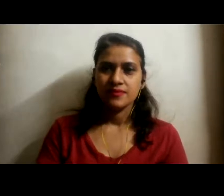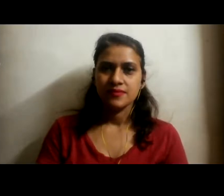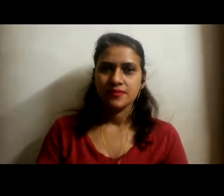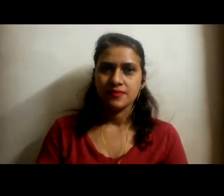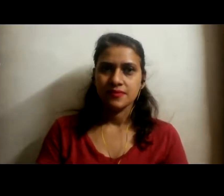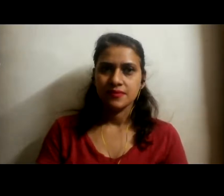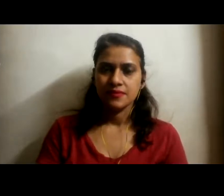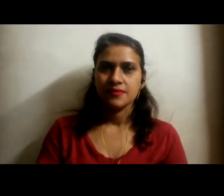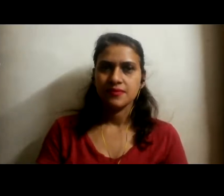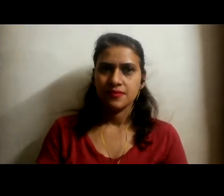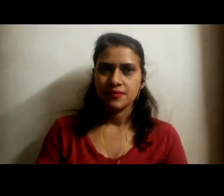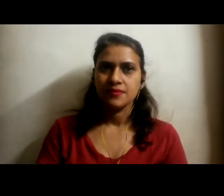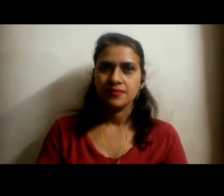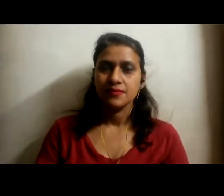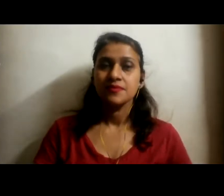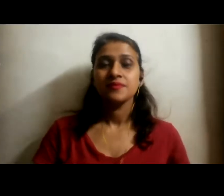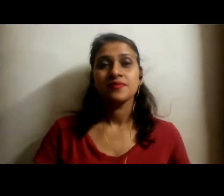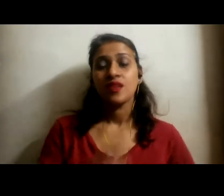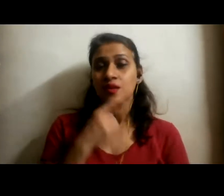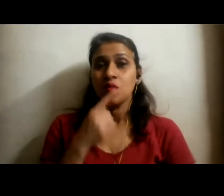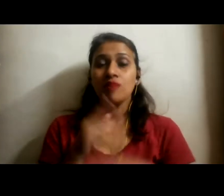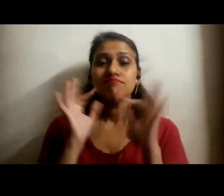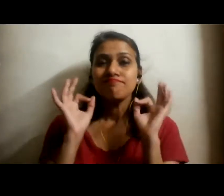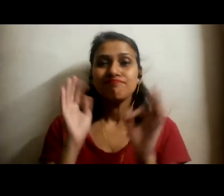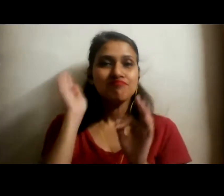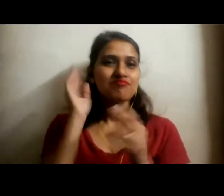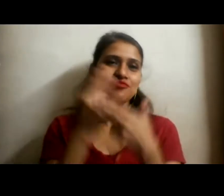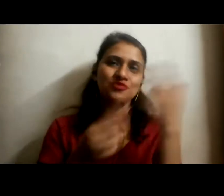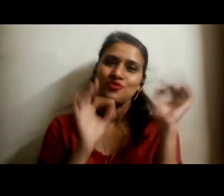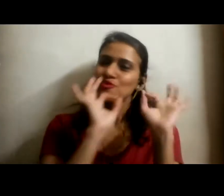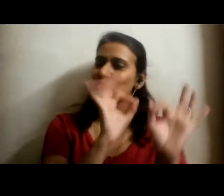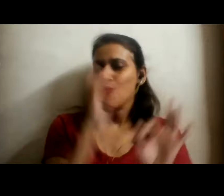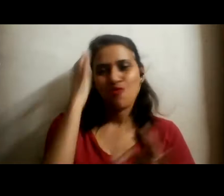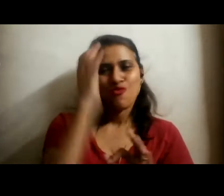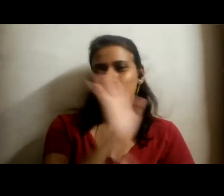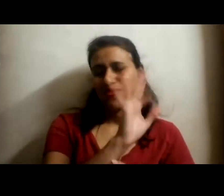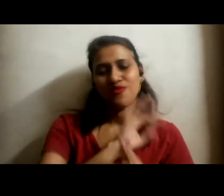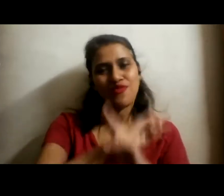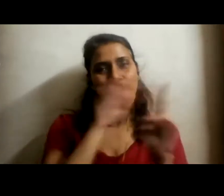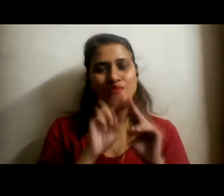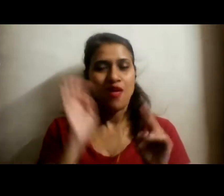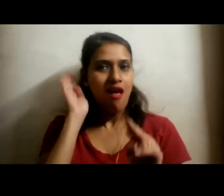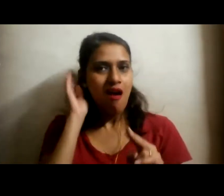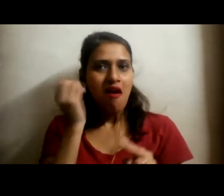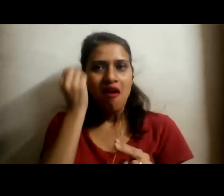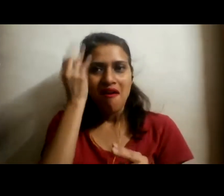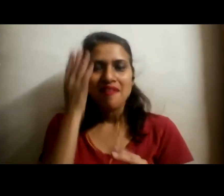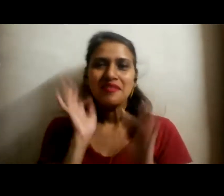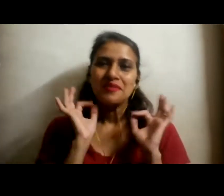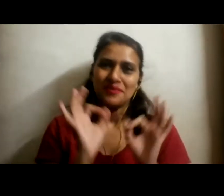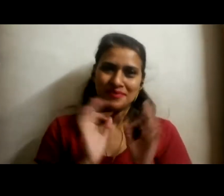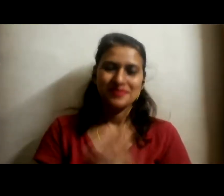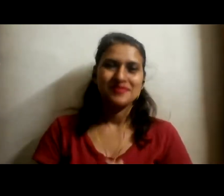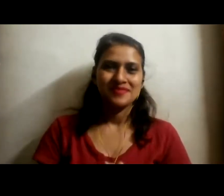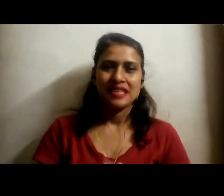Ma'am, it was a really good and informative session. Please don't worry. Ma'am, there are few queries in the chat